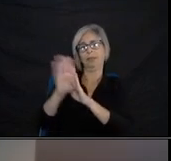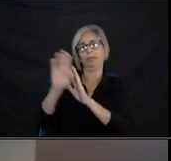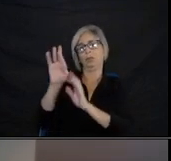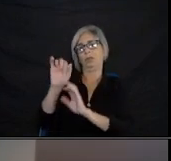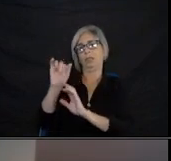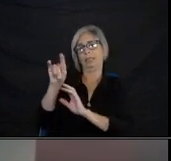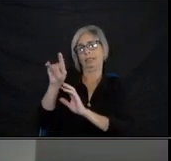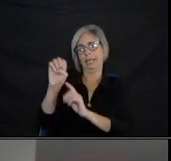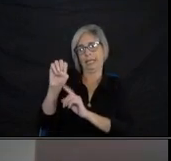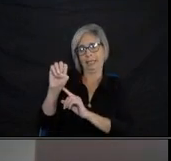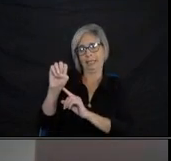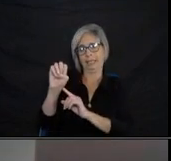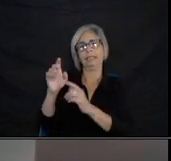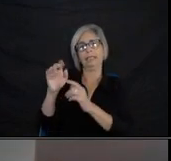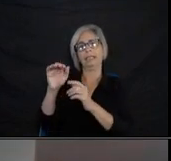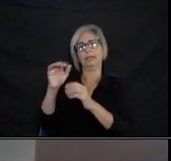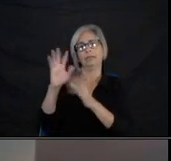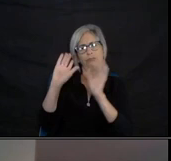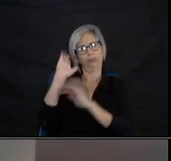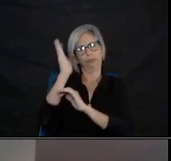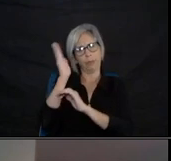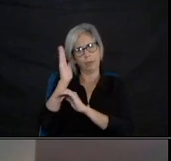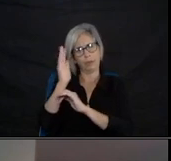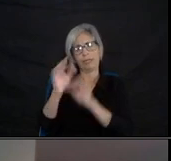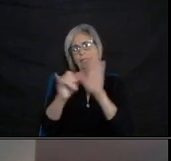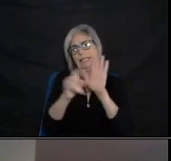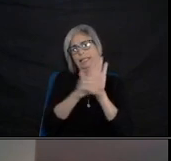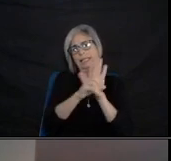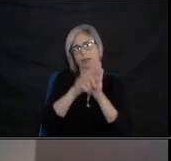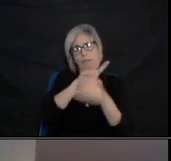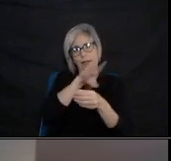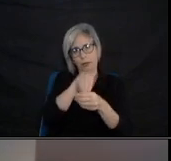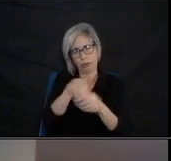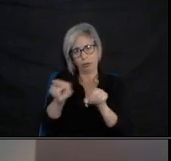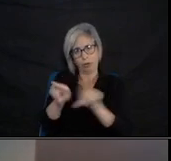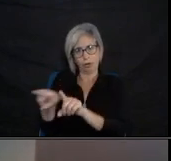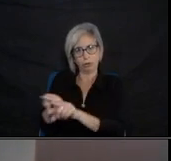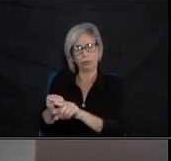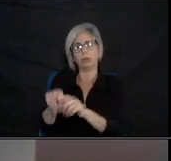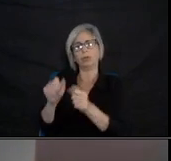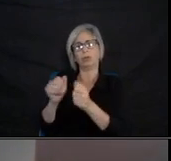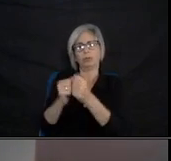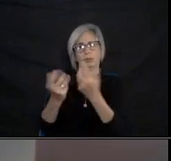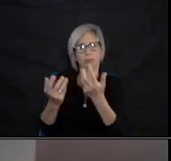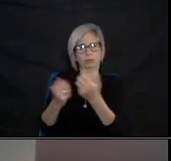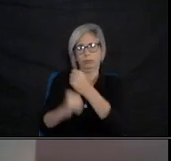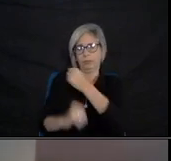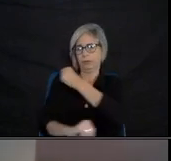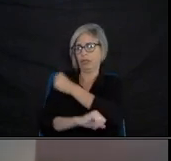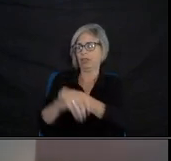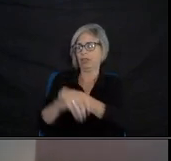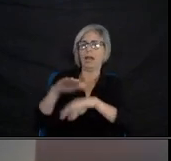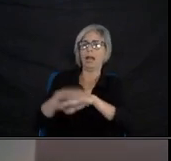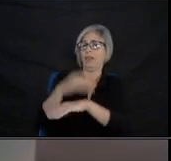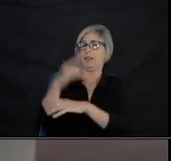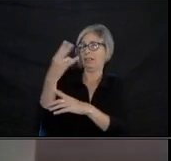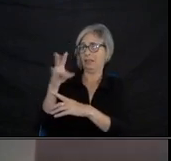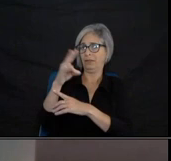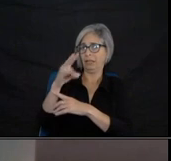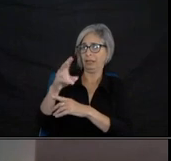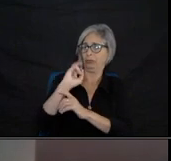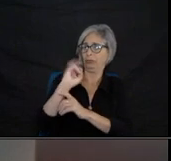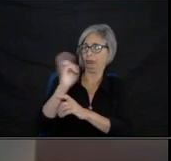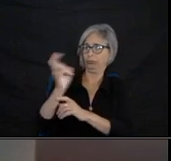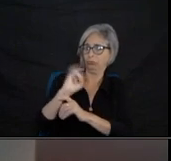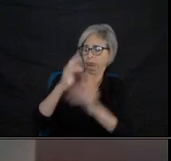estate seminar and a digital inclusion with Quantum Foundation. On September 17th, I attended the Transportation